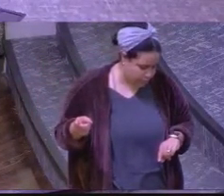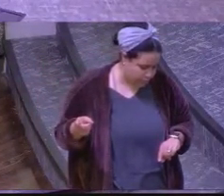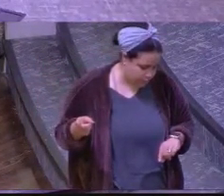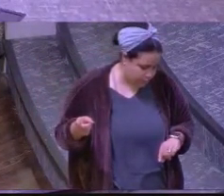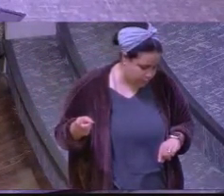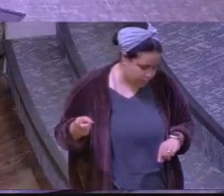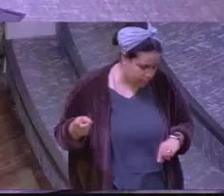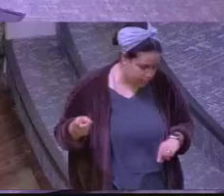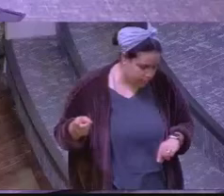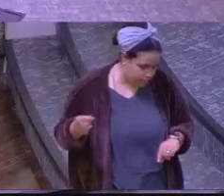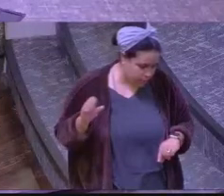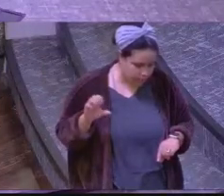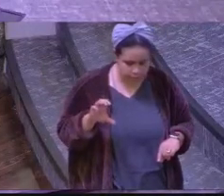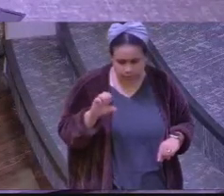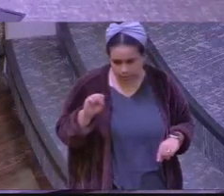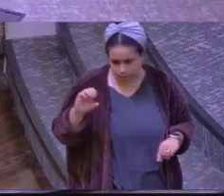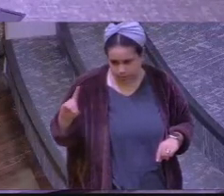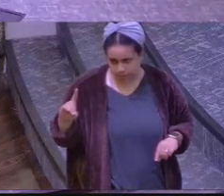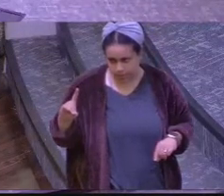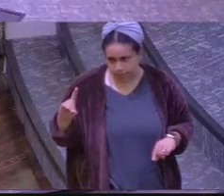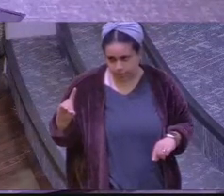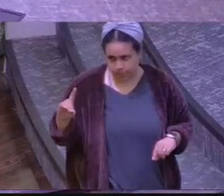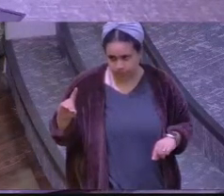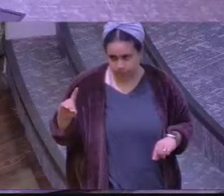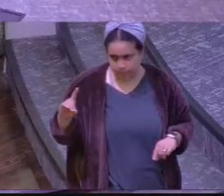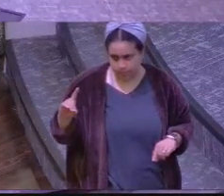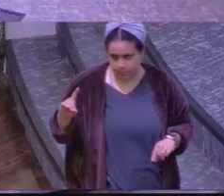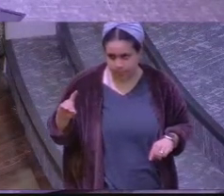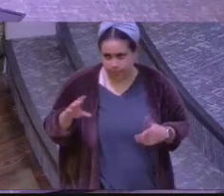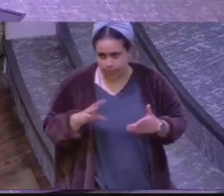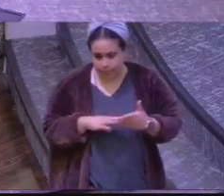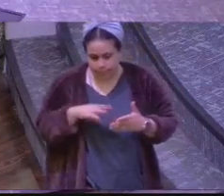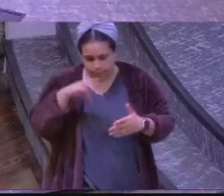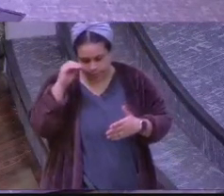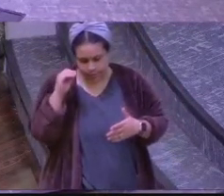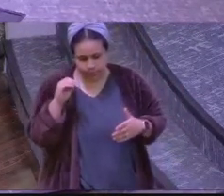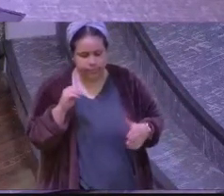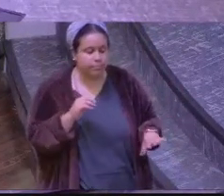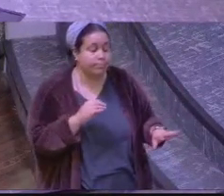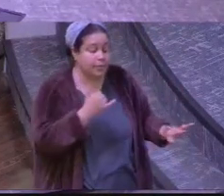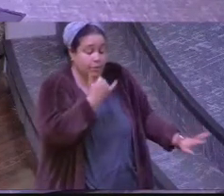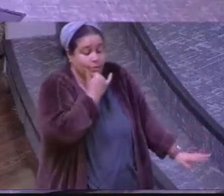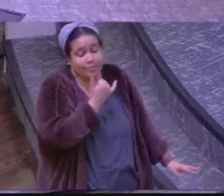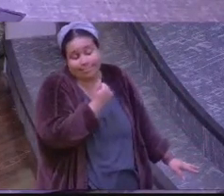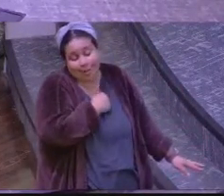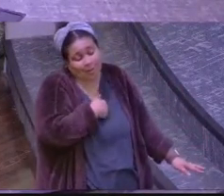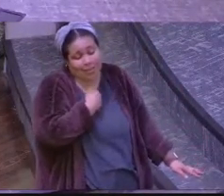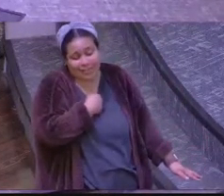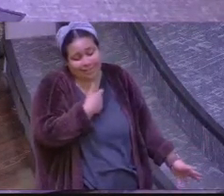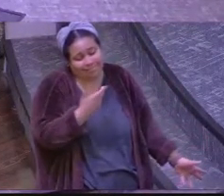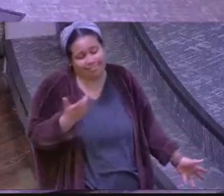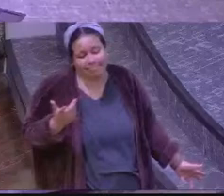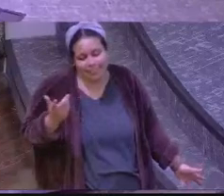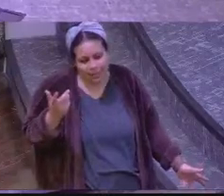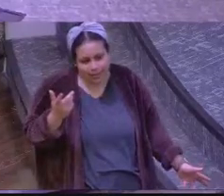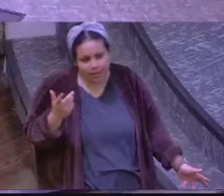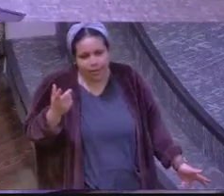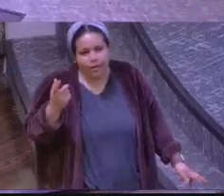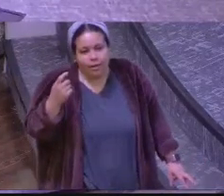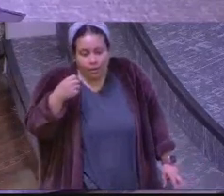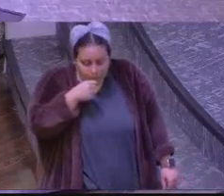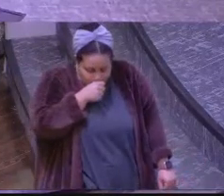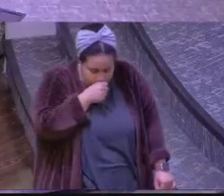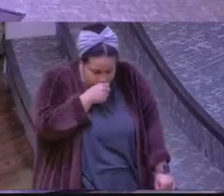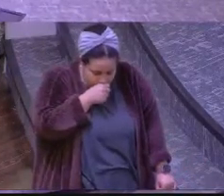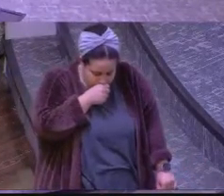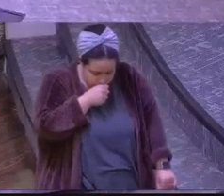Center? Yes. Okay. Okay. I'm sorry. I was wrong. I gave you misinformation. I apologize. No, I think you said counselor. I just got it confused. If